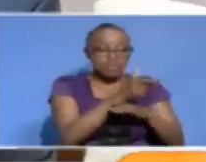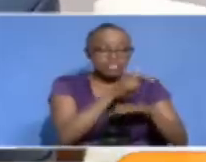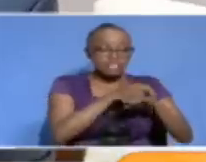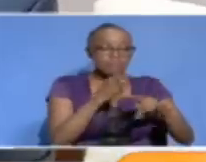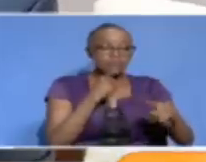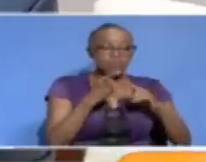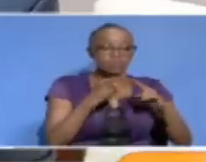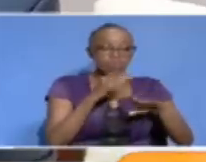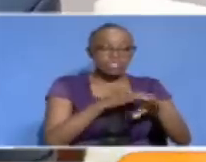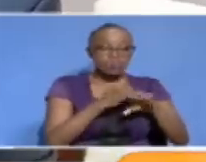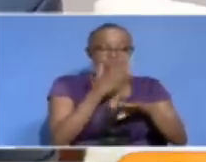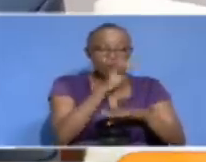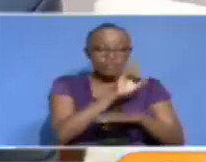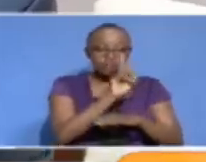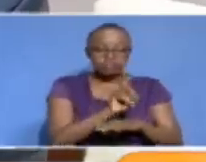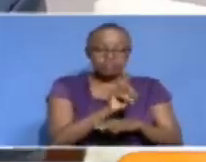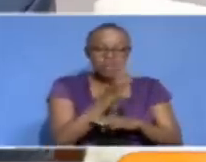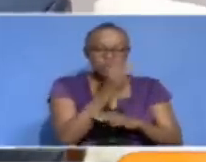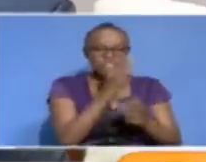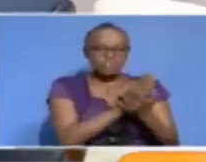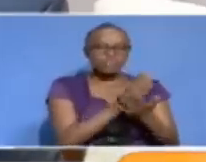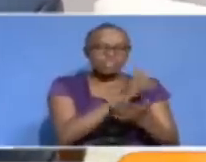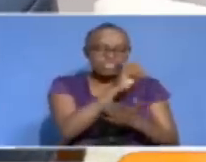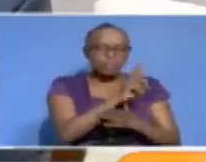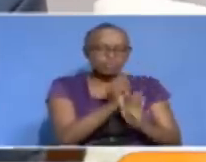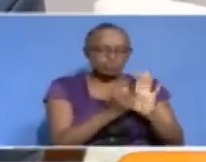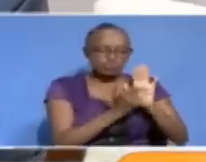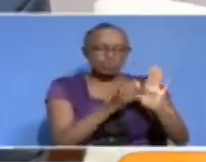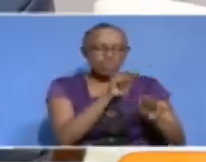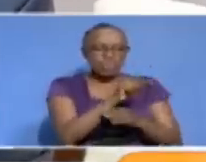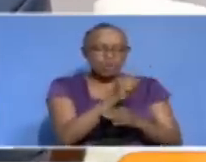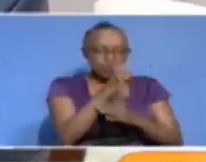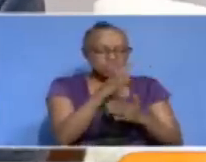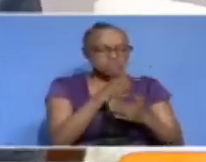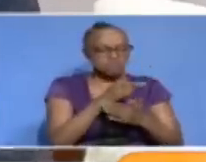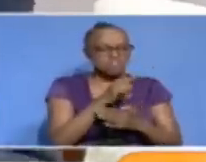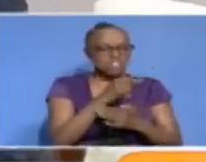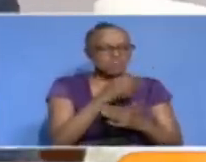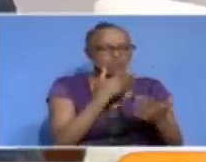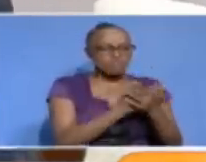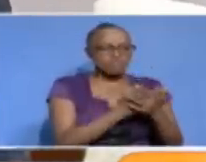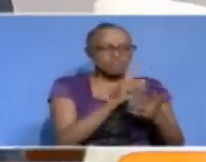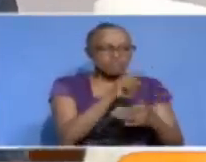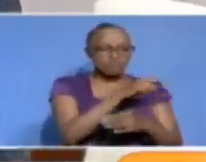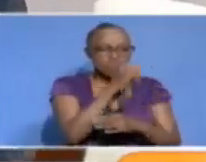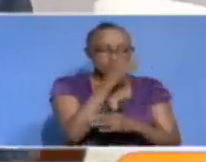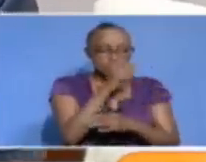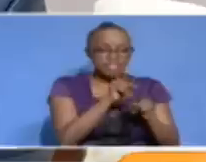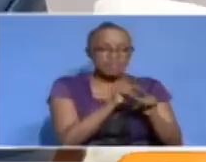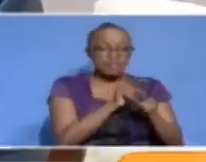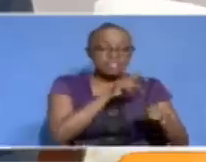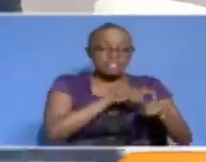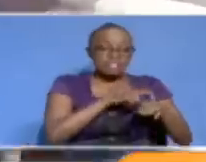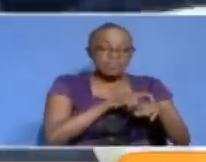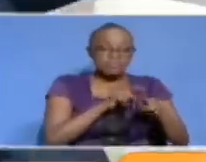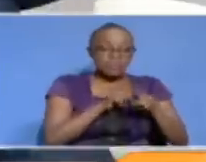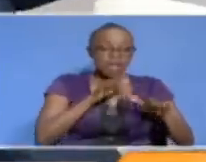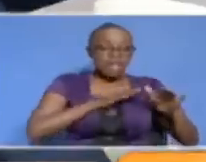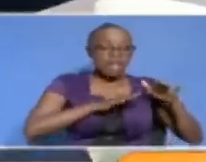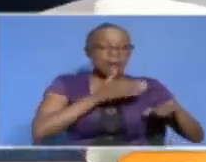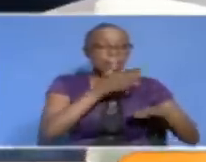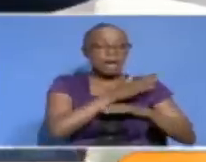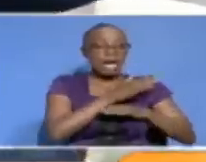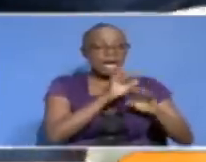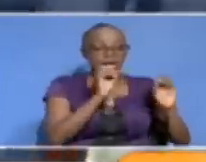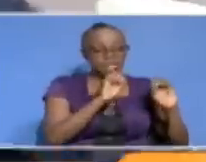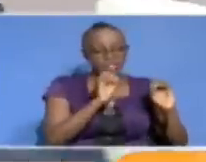was speaking Kikuyu? Yeah, it was quite long. Yes, you should have put that so that we prove him wrong. Mm. In the spirit of handshake, this is not the right time to take us back where we